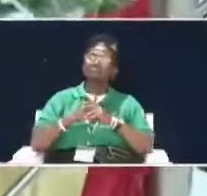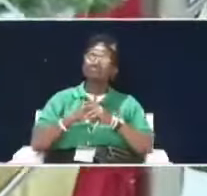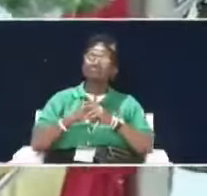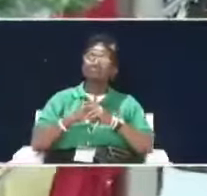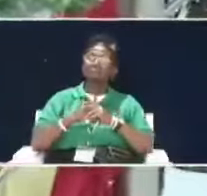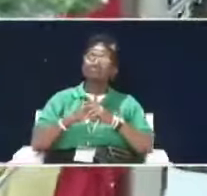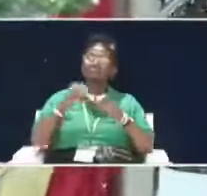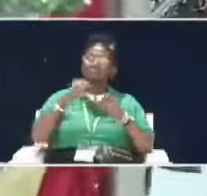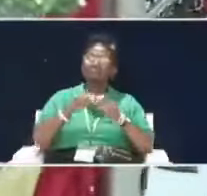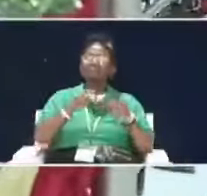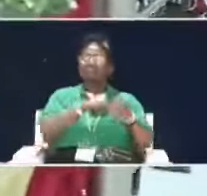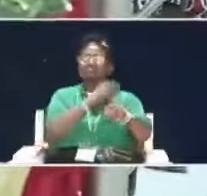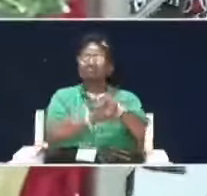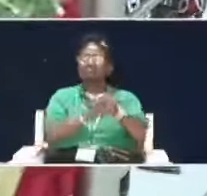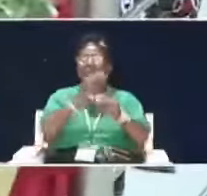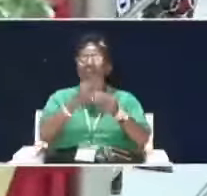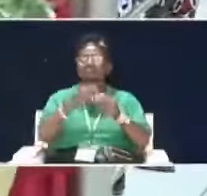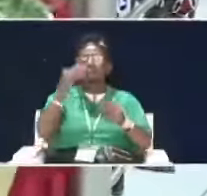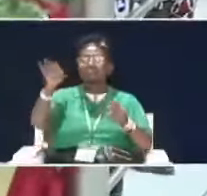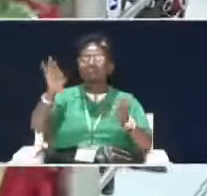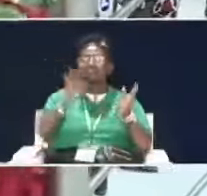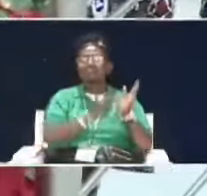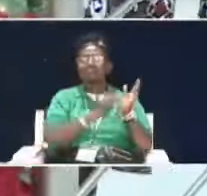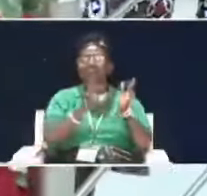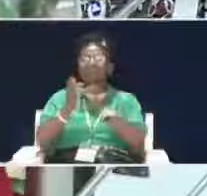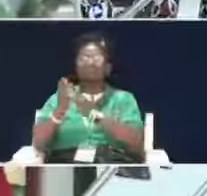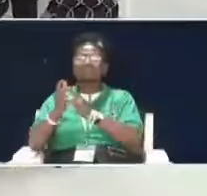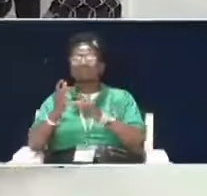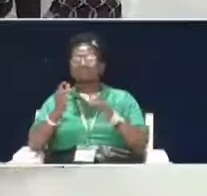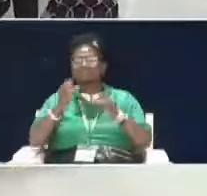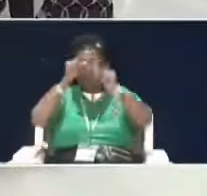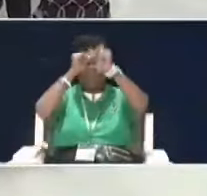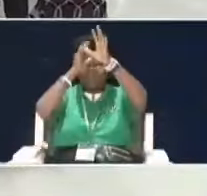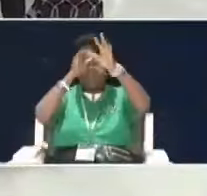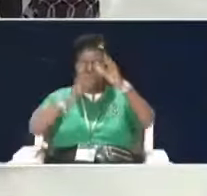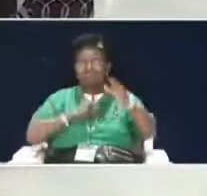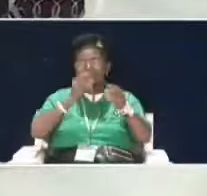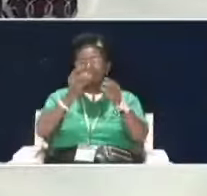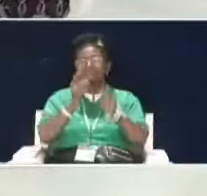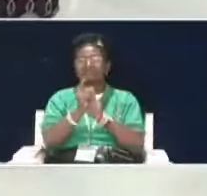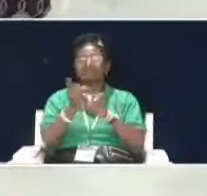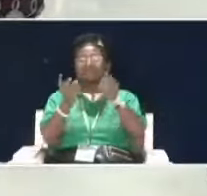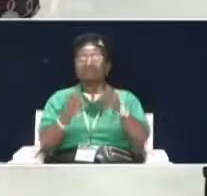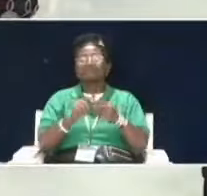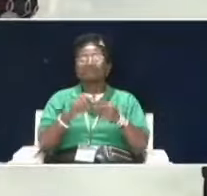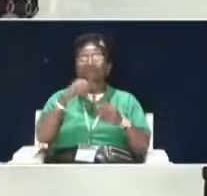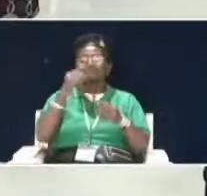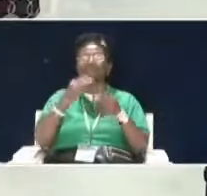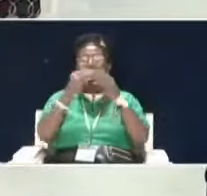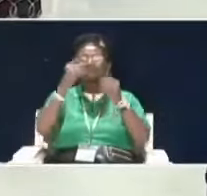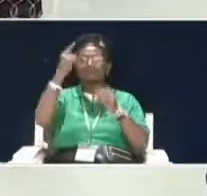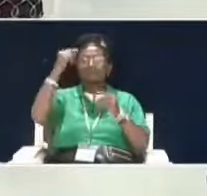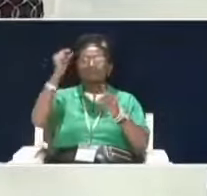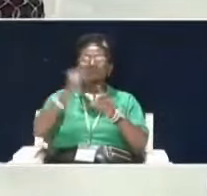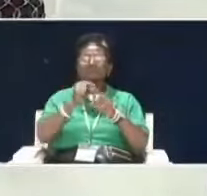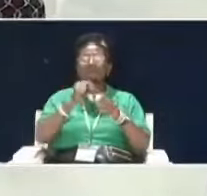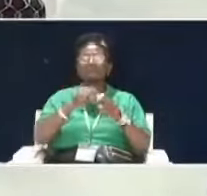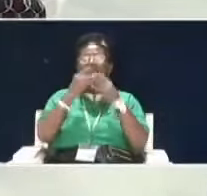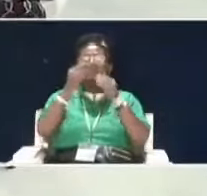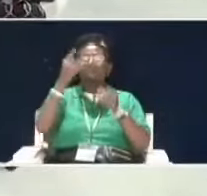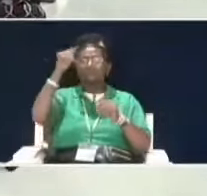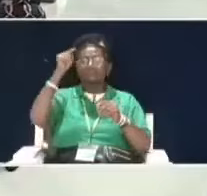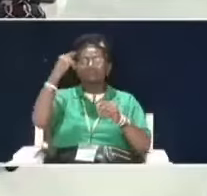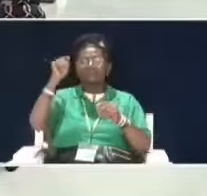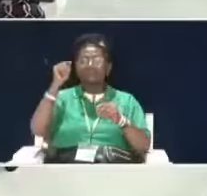In the mighty name of Jesus, Father, I just want to say thank you for your word. Thank you for